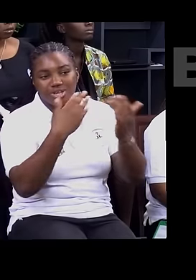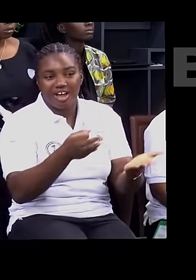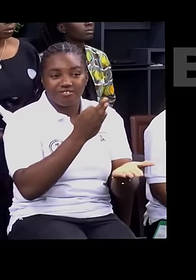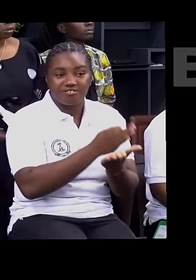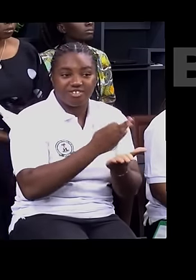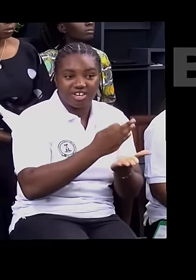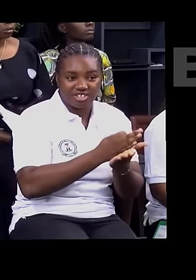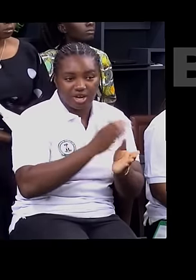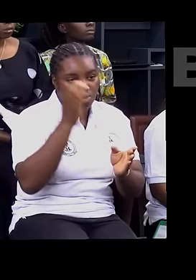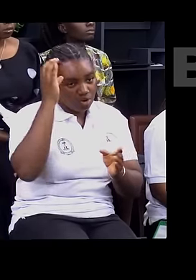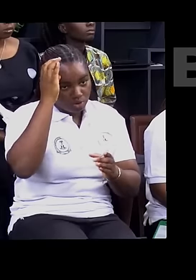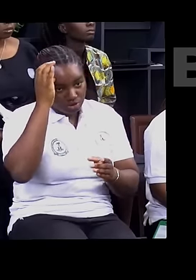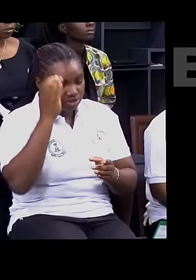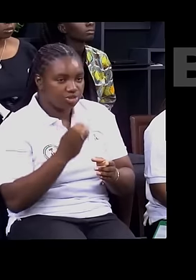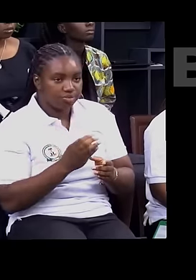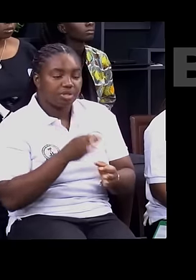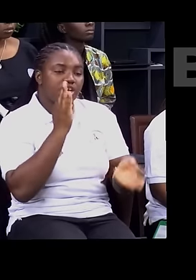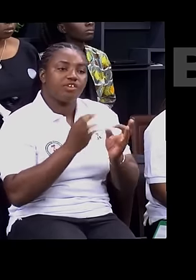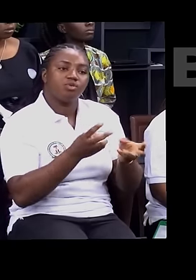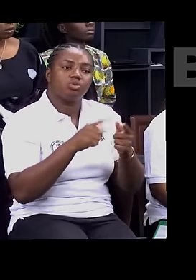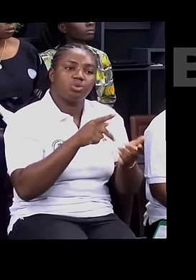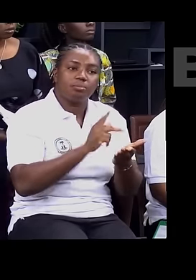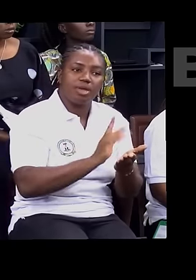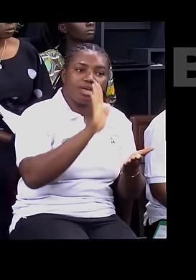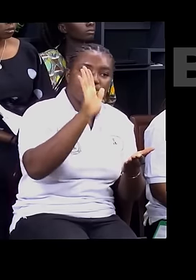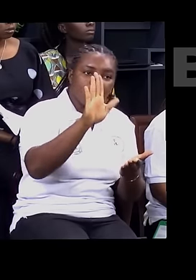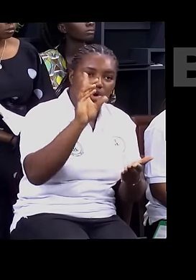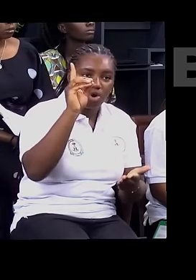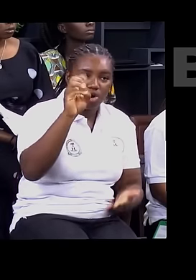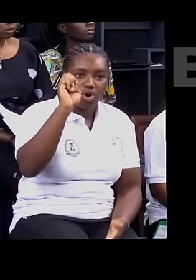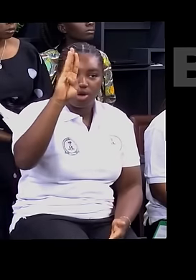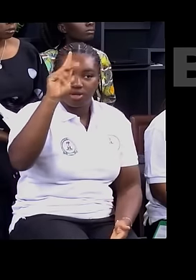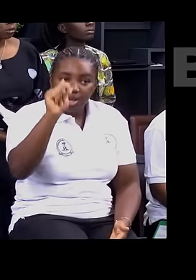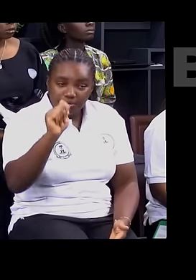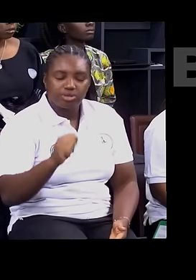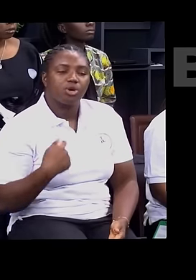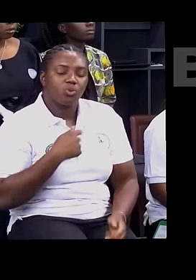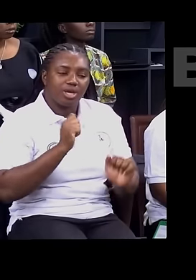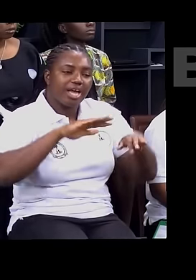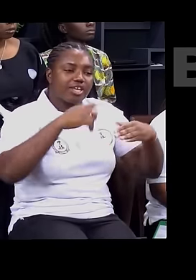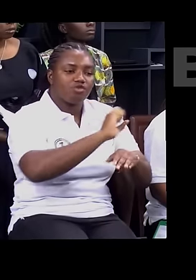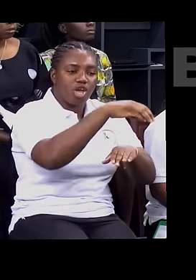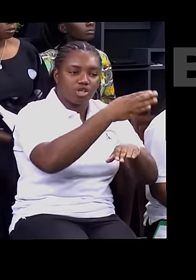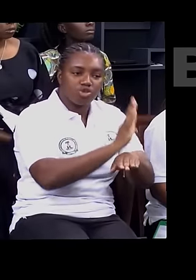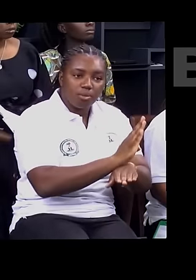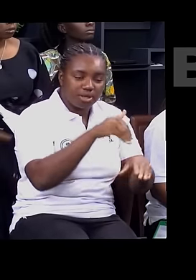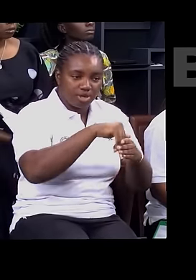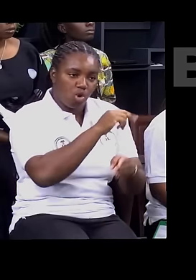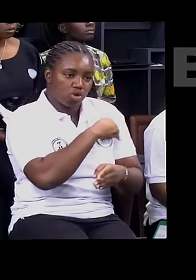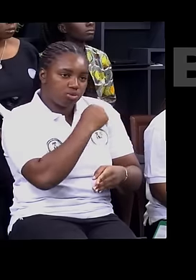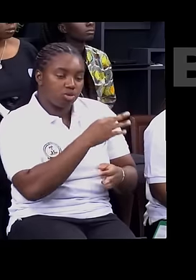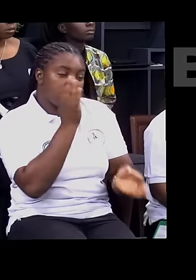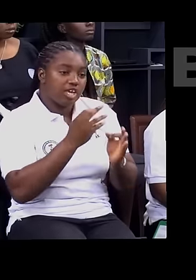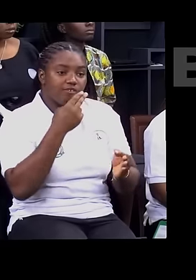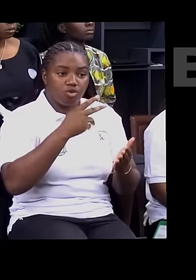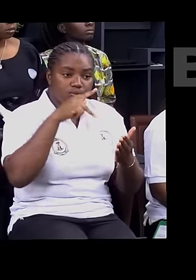to pay your debt, Alliance Hospital can give you a job that suits your qualification. If you prove to be dedicated, the